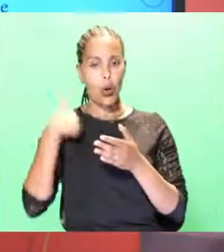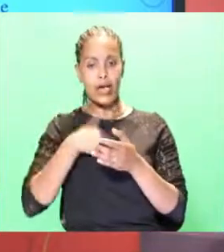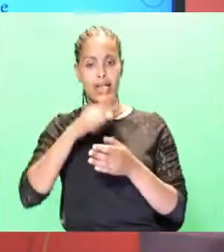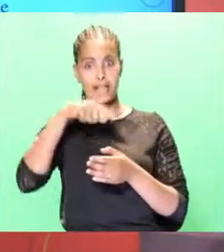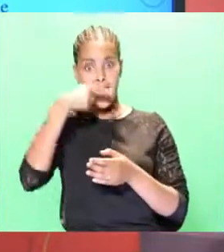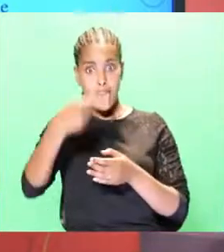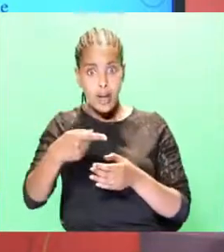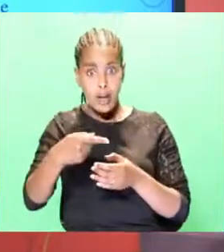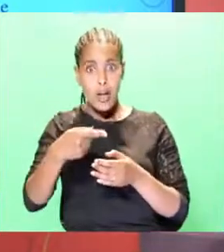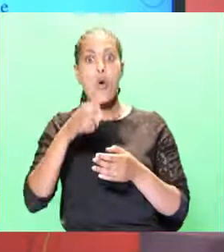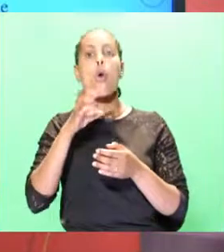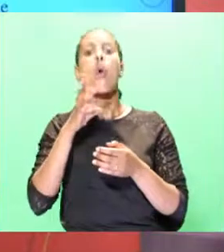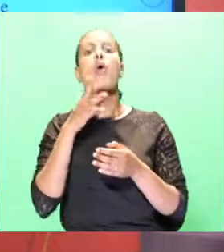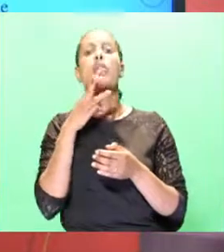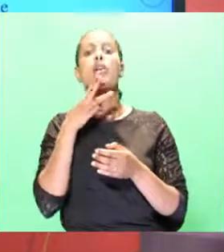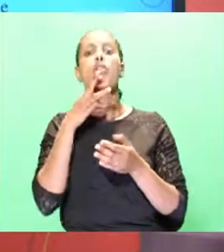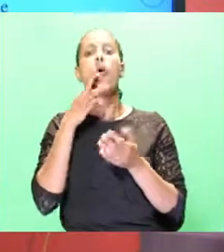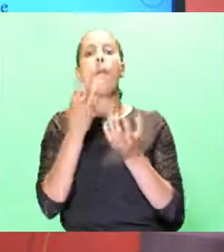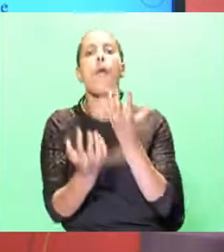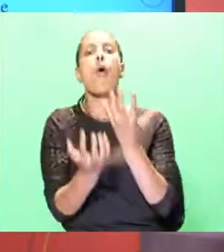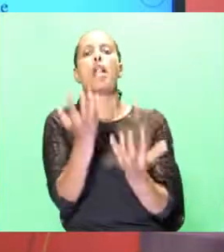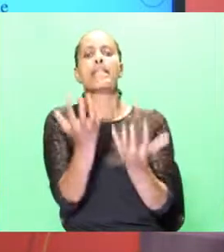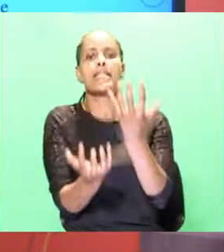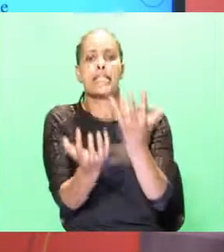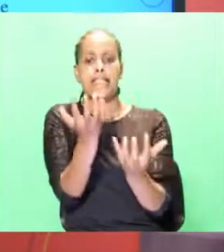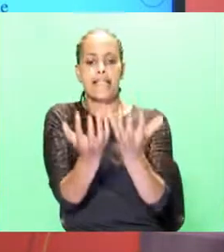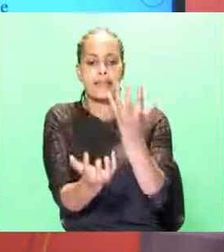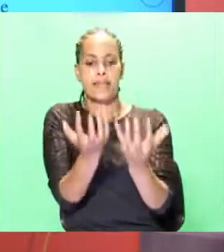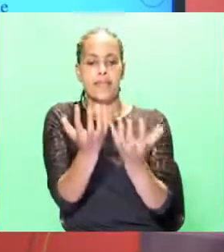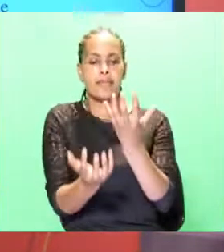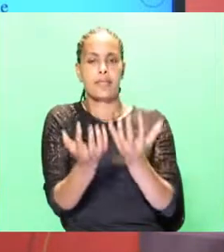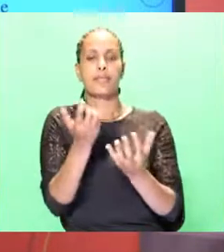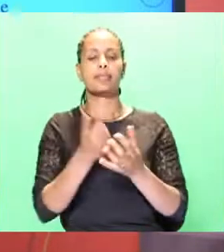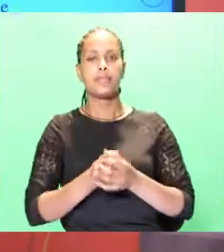say water boils.